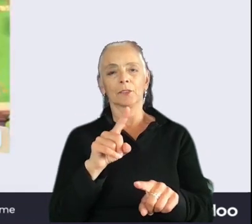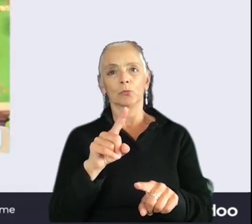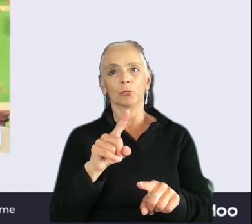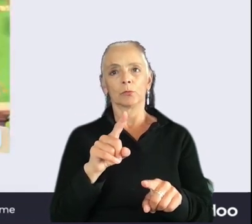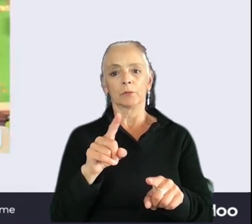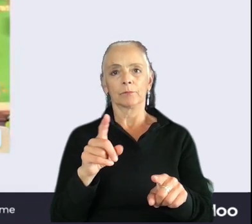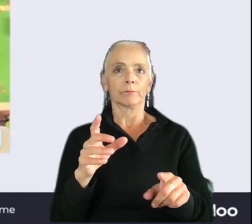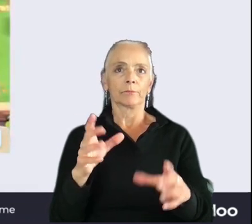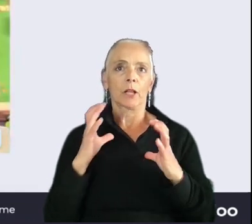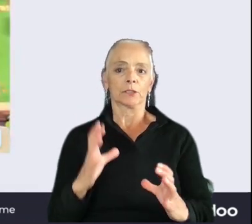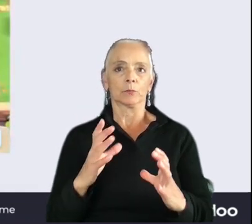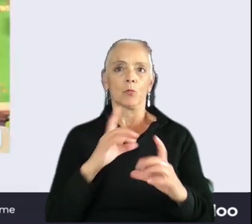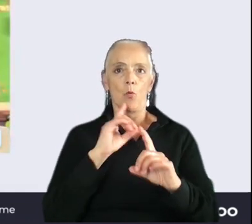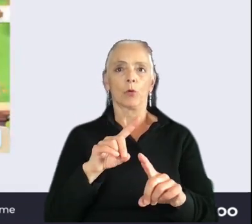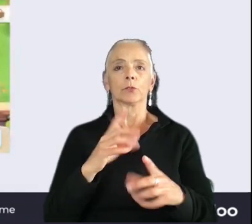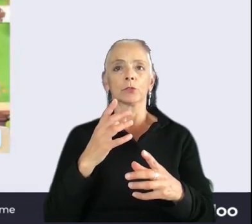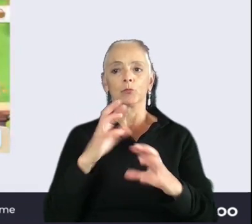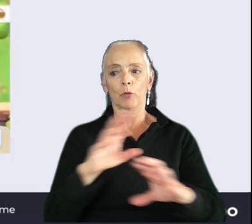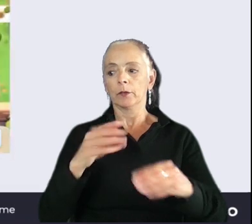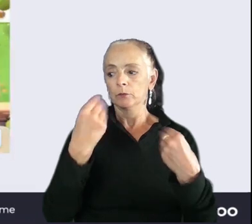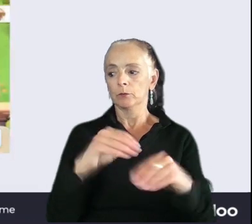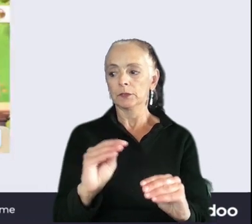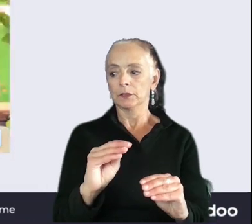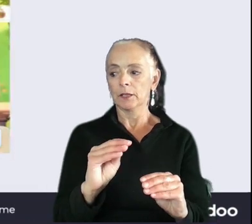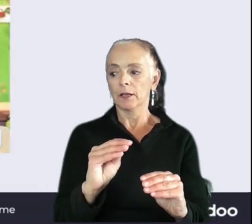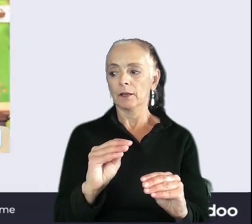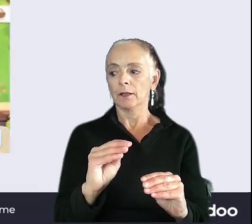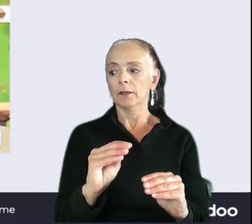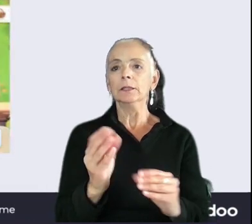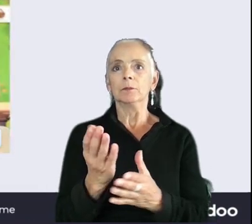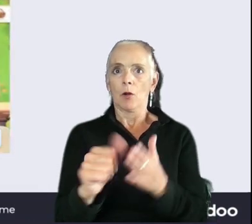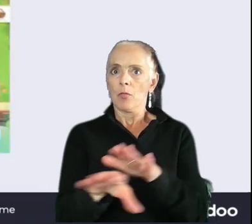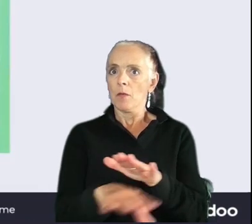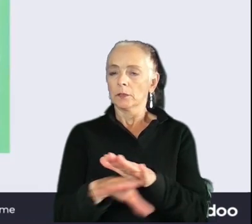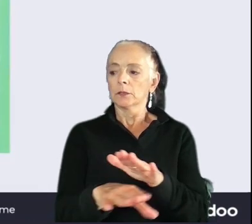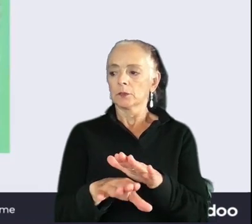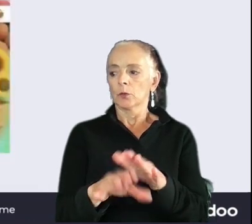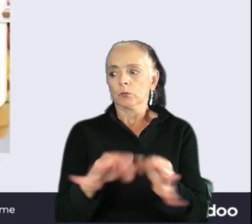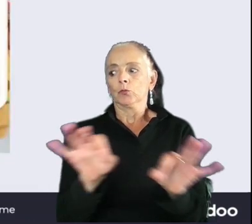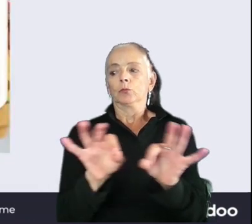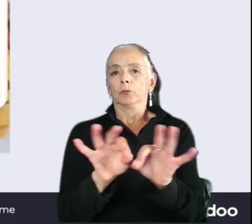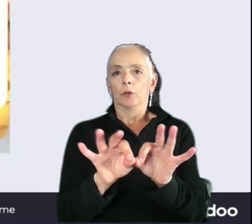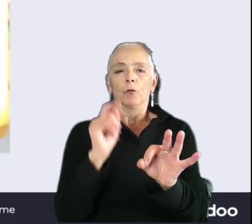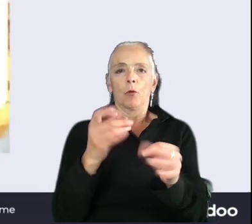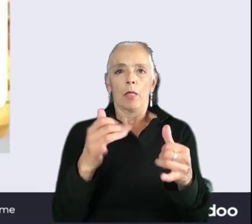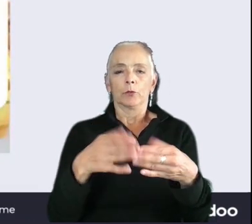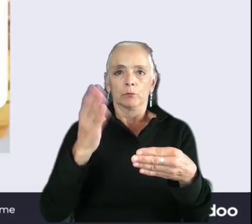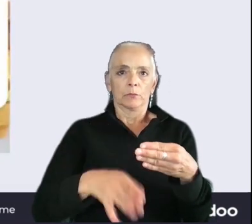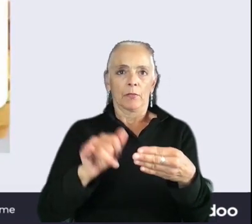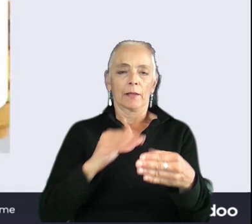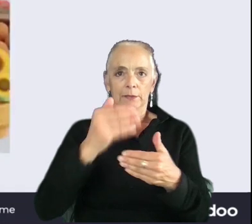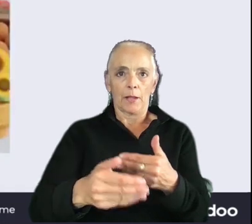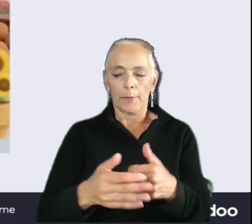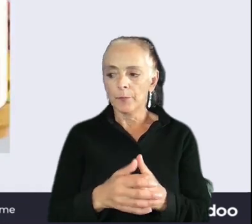to be sold. And since it's part of the basic loop, so it was really crucial to make players complete this step. So similarly, we